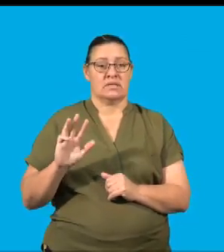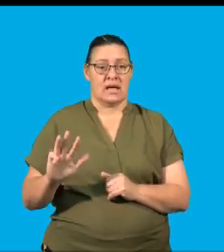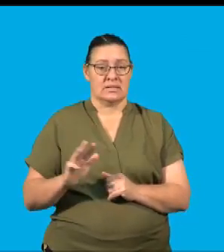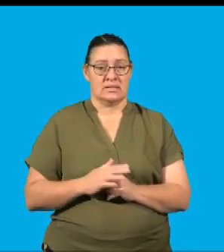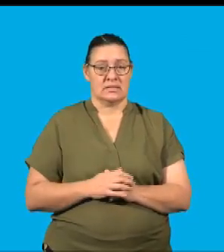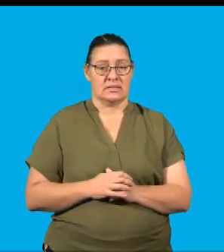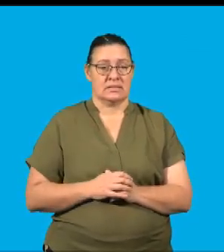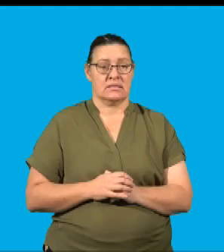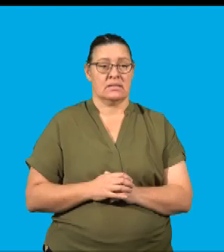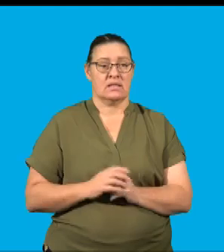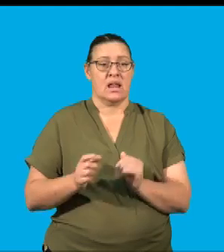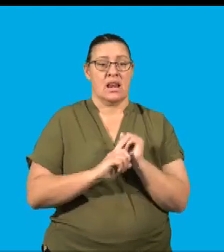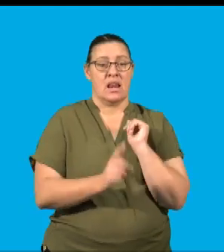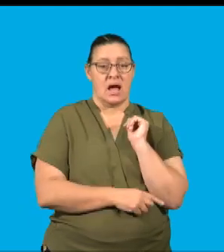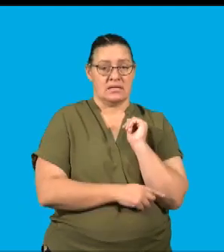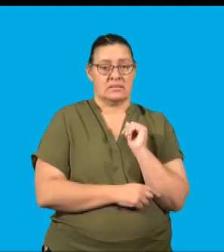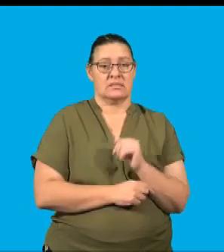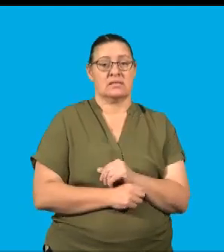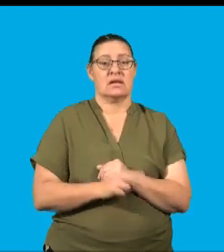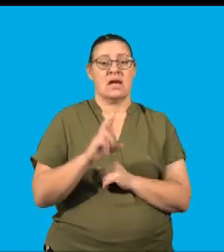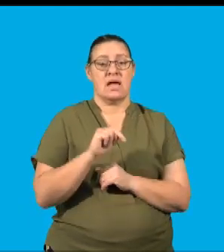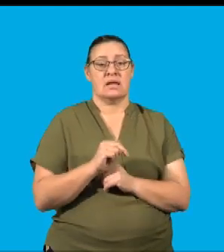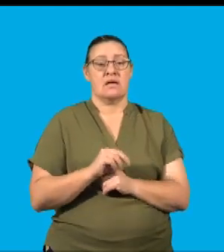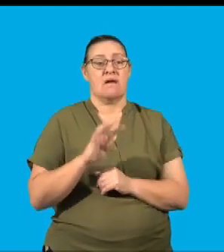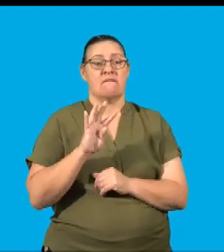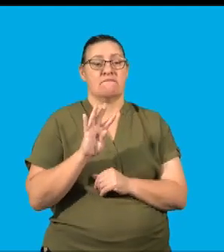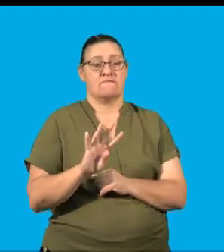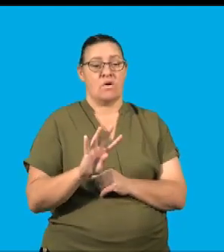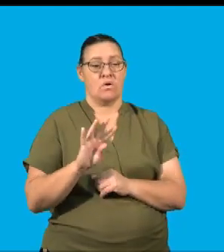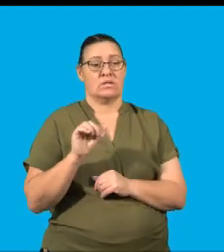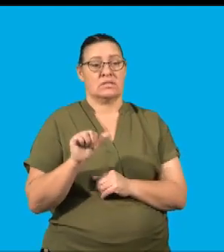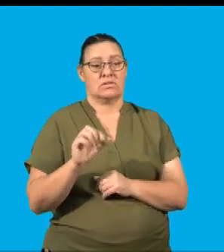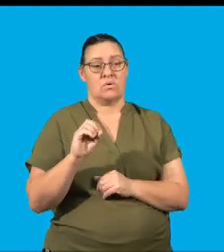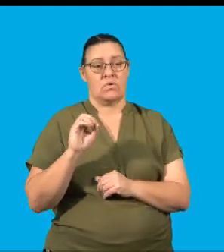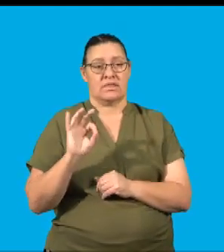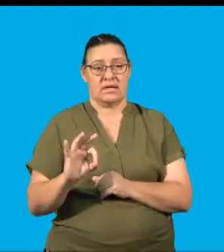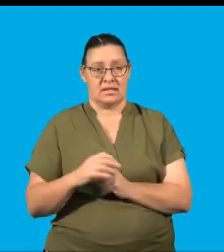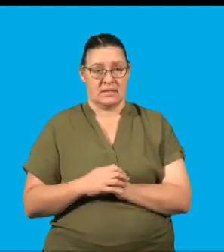3,429. And then the last value, the value of n, it is